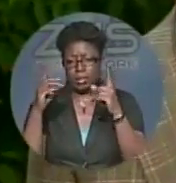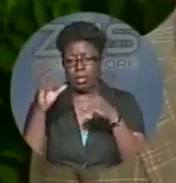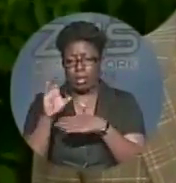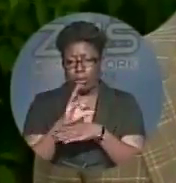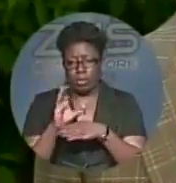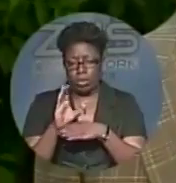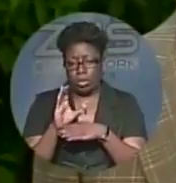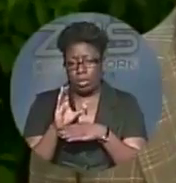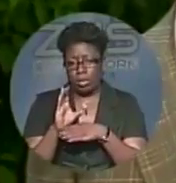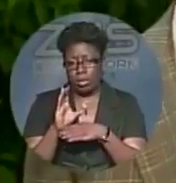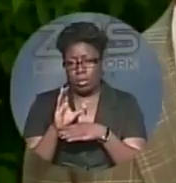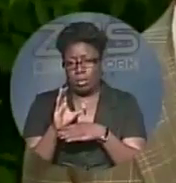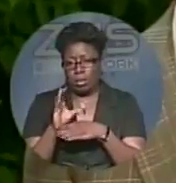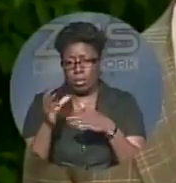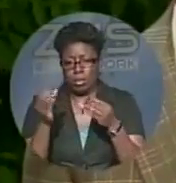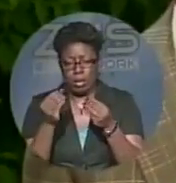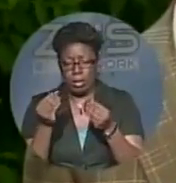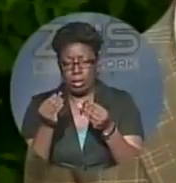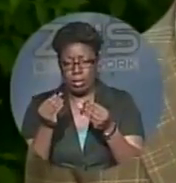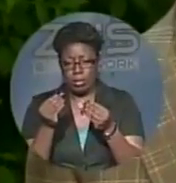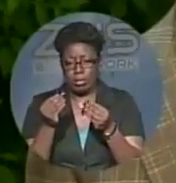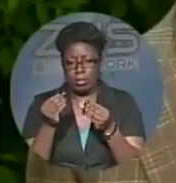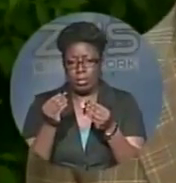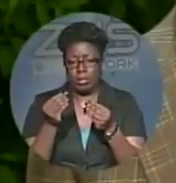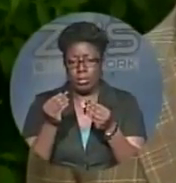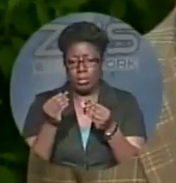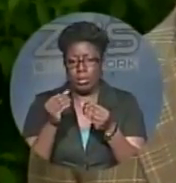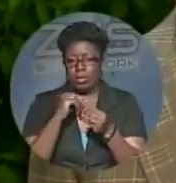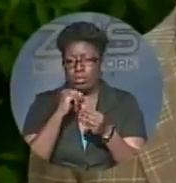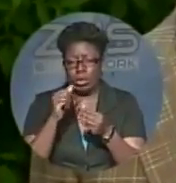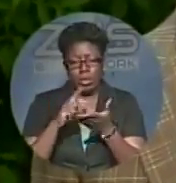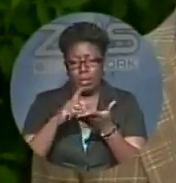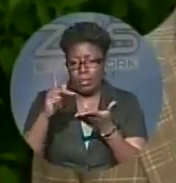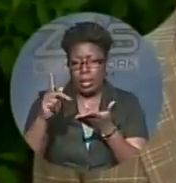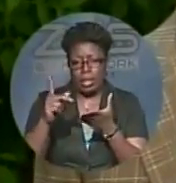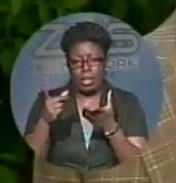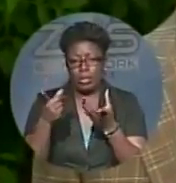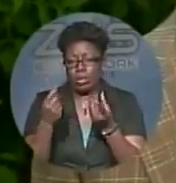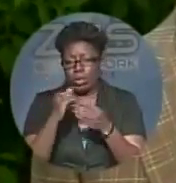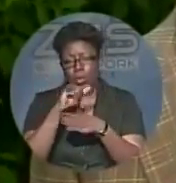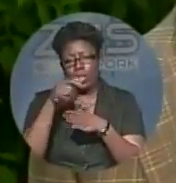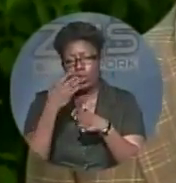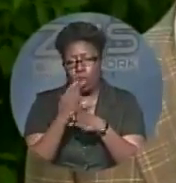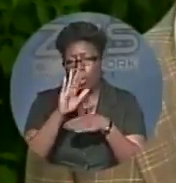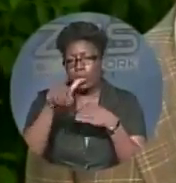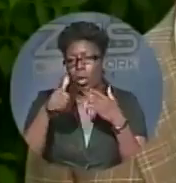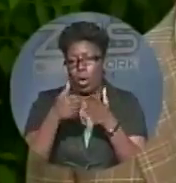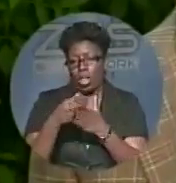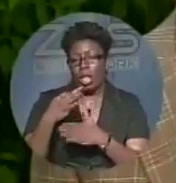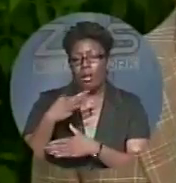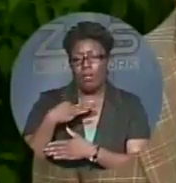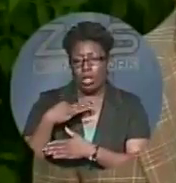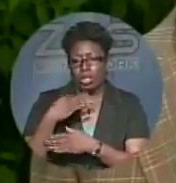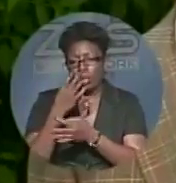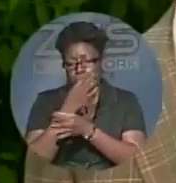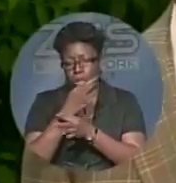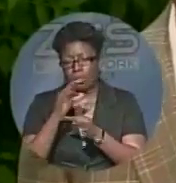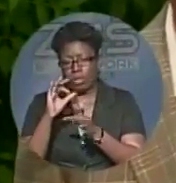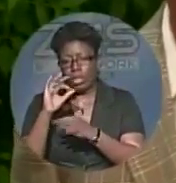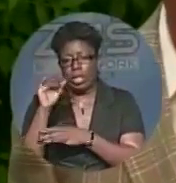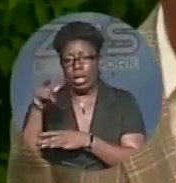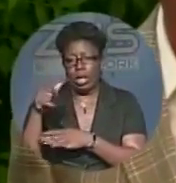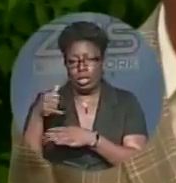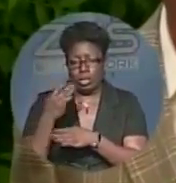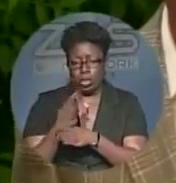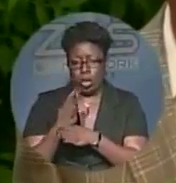this are paid. None of these positions are paid. It's all volunteer work. So the money that we contribute goes